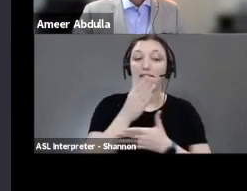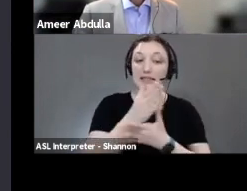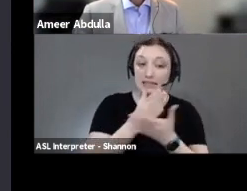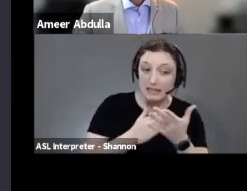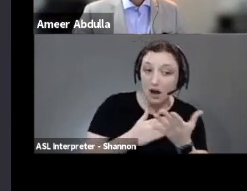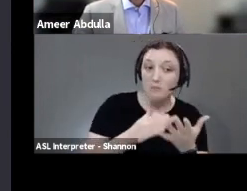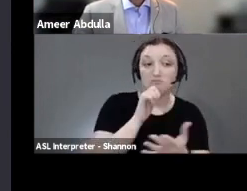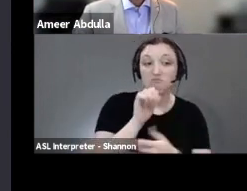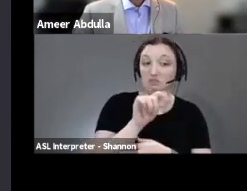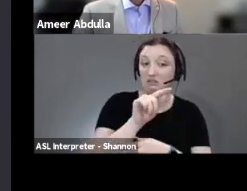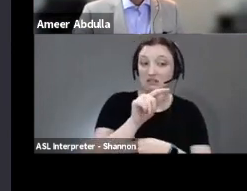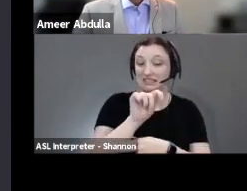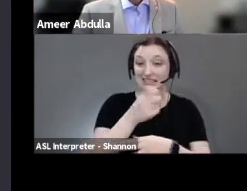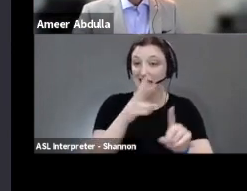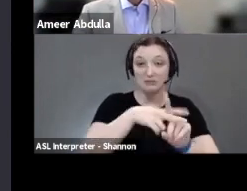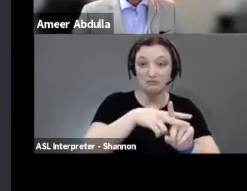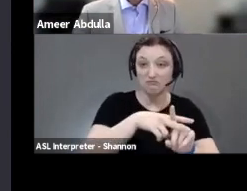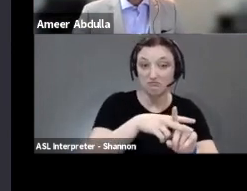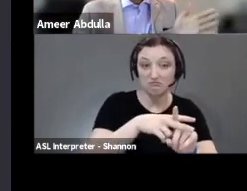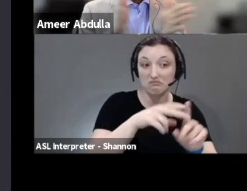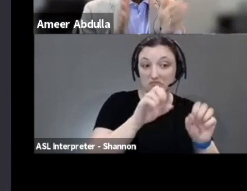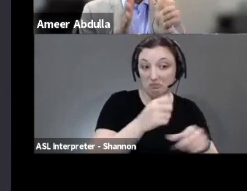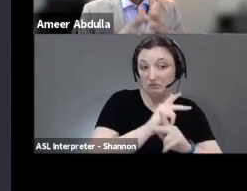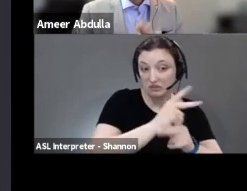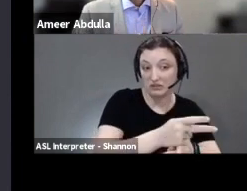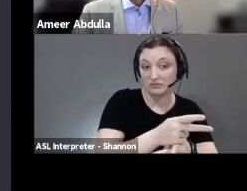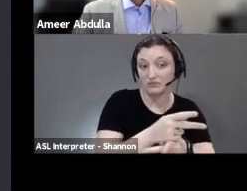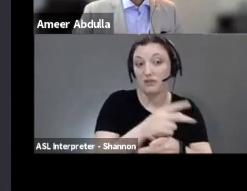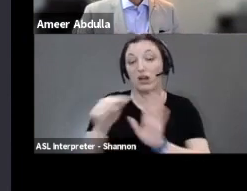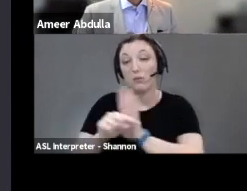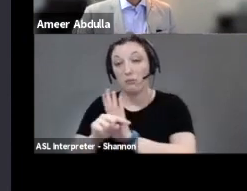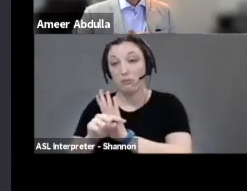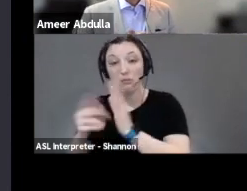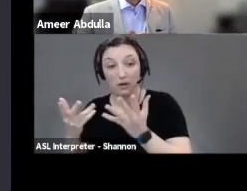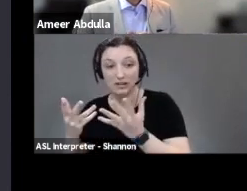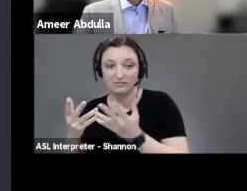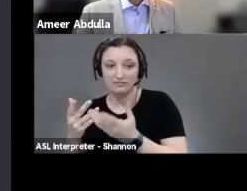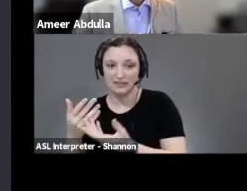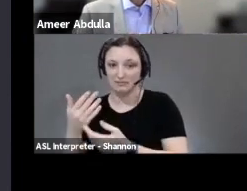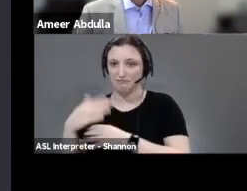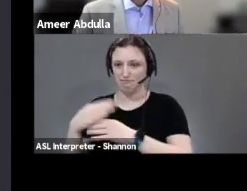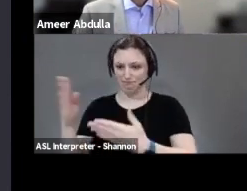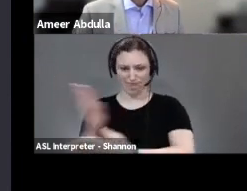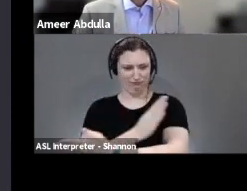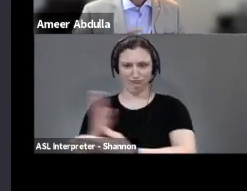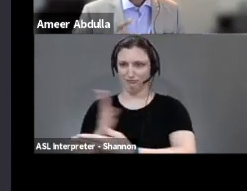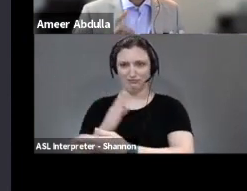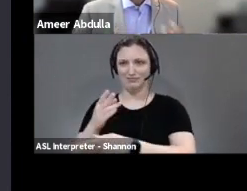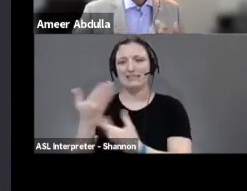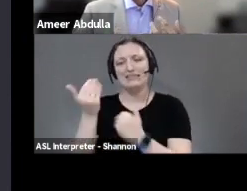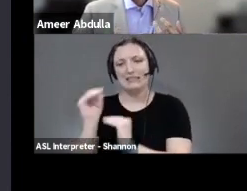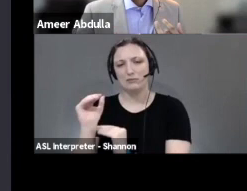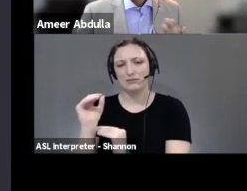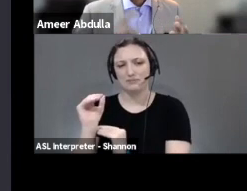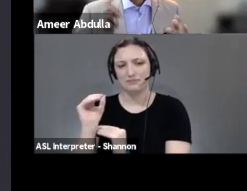do for a long-term loan. The con is that's very limited in scope, but for example, if folks take a loan out from their company to